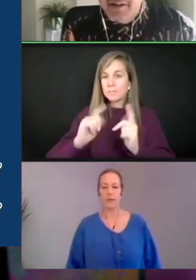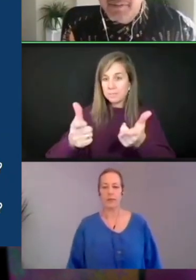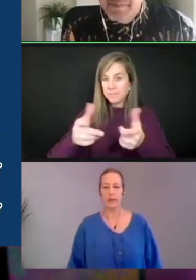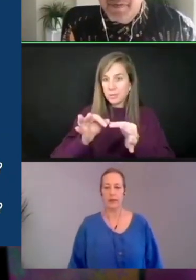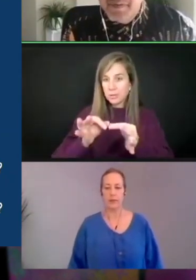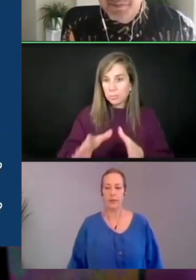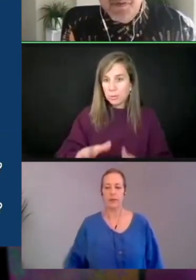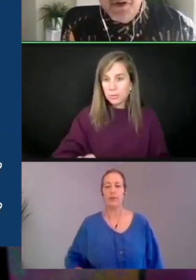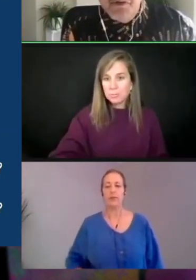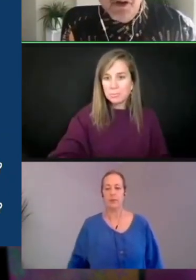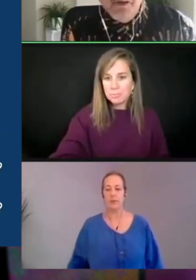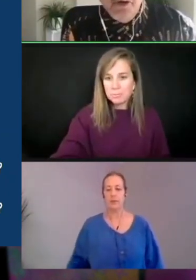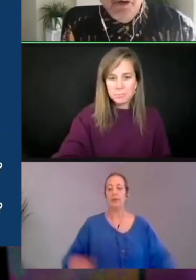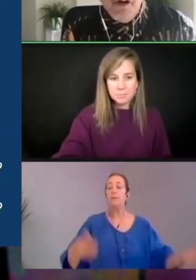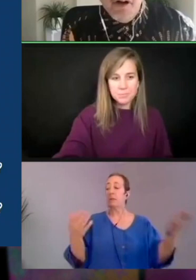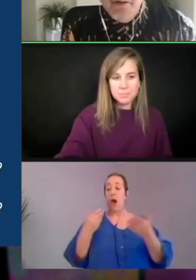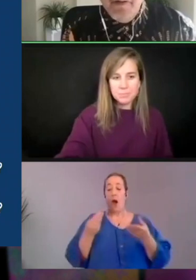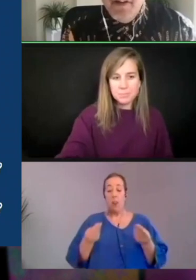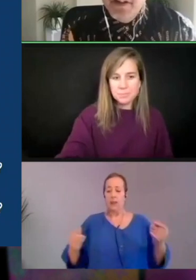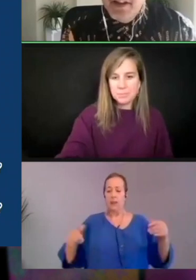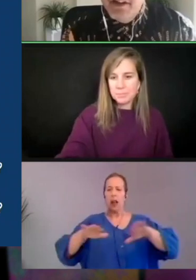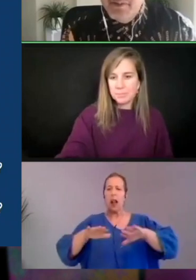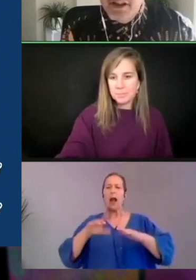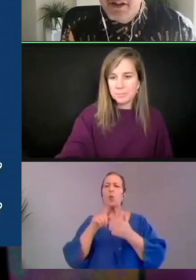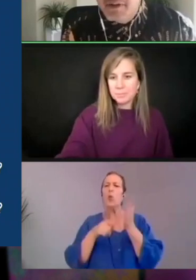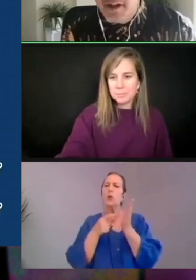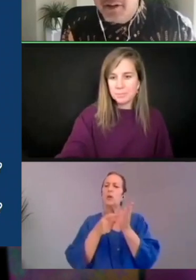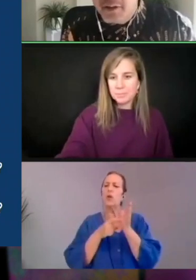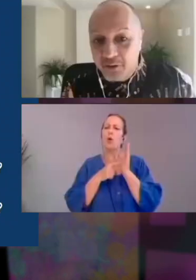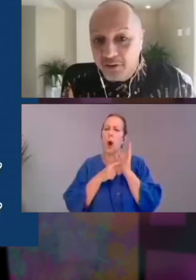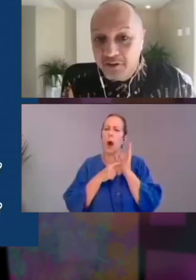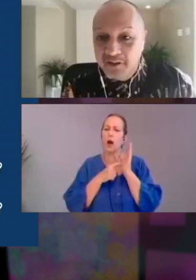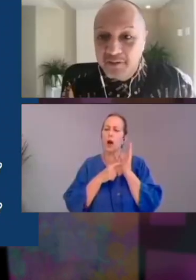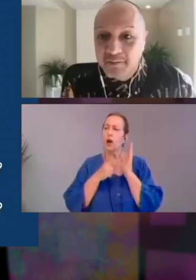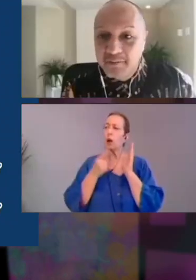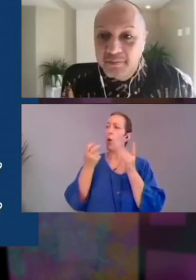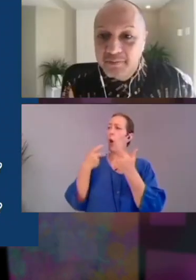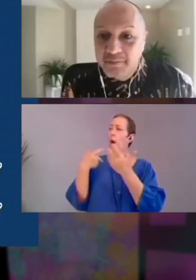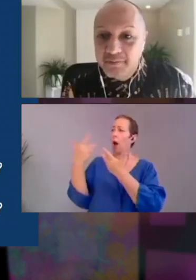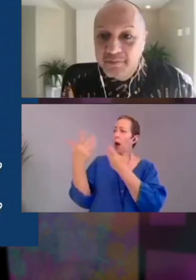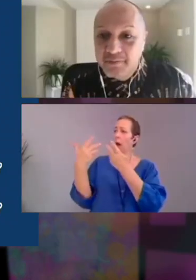land? What are the protocols when visiting and speaking with elders?